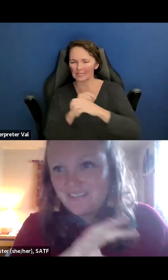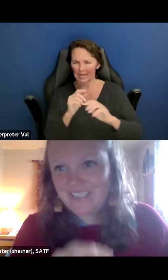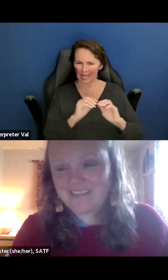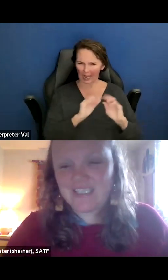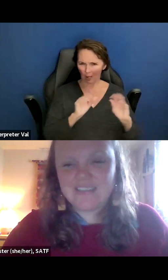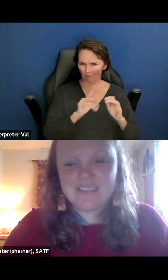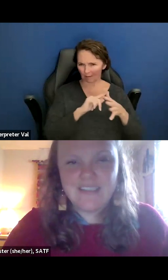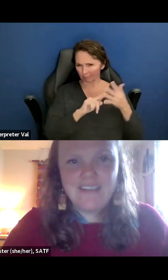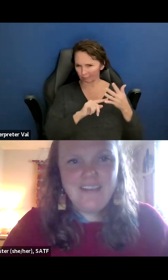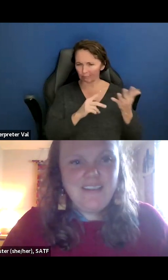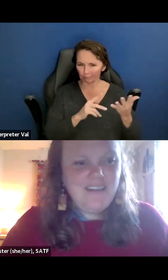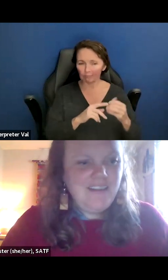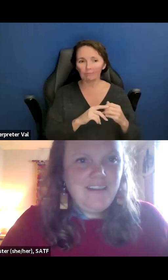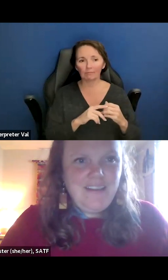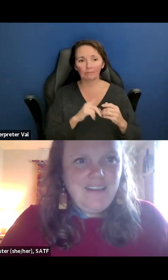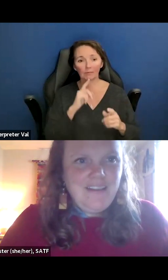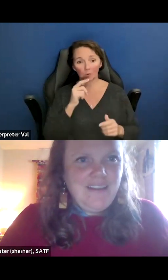around all of these things.